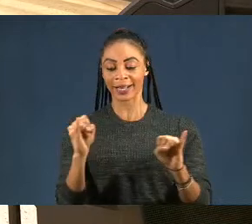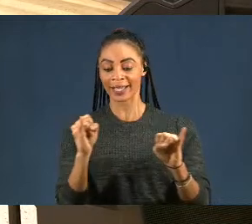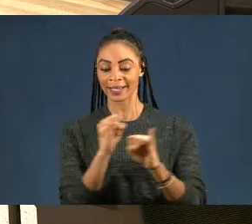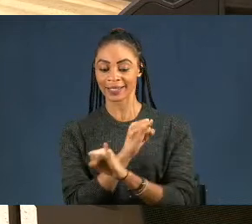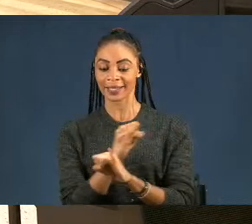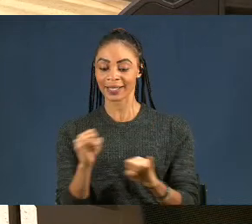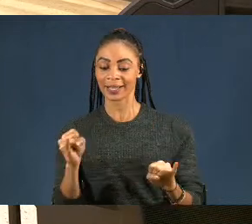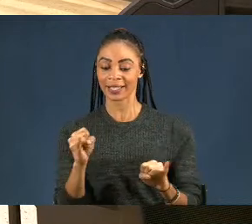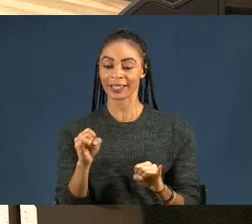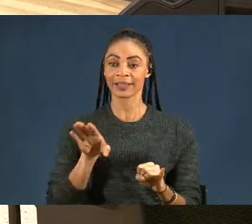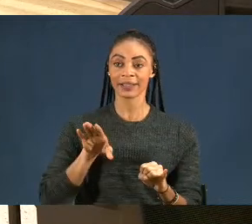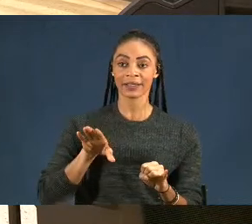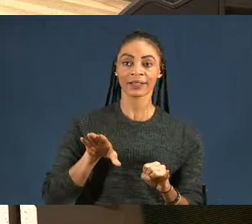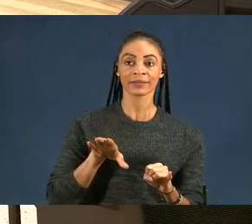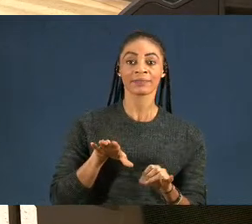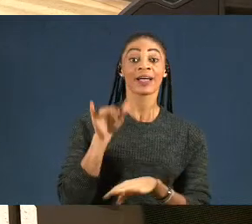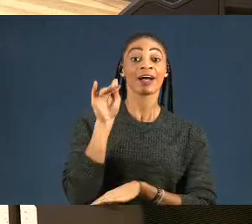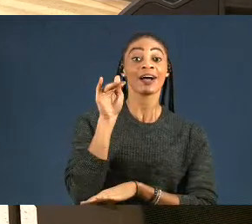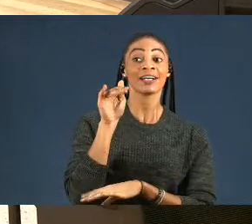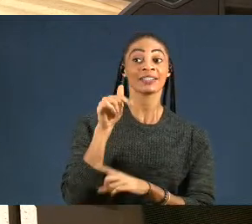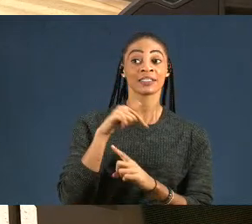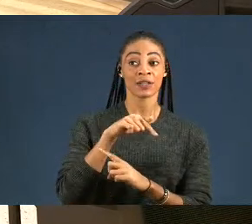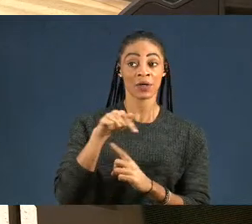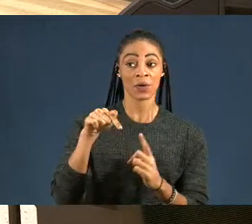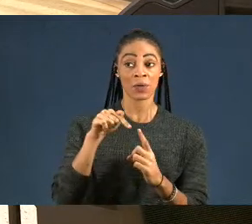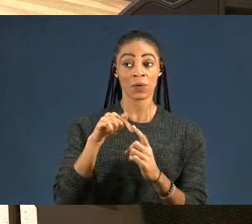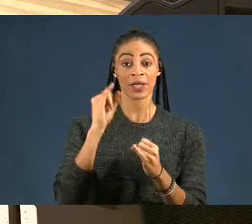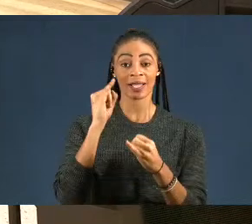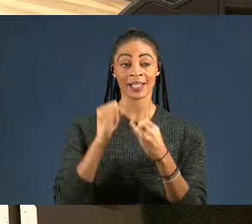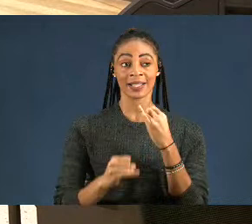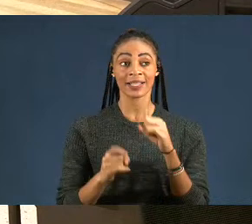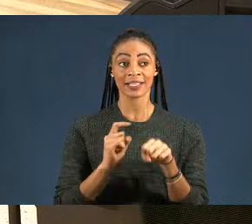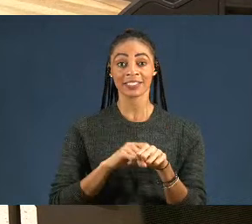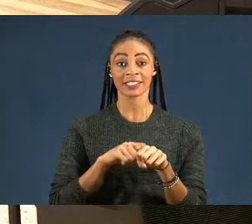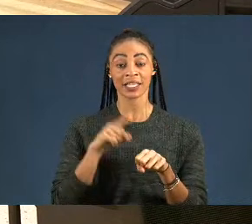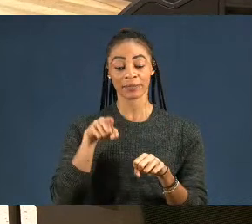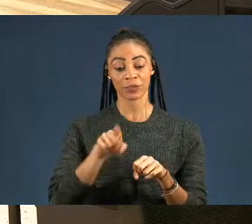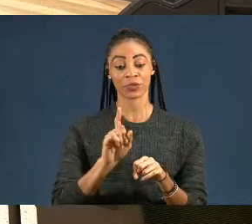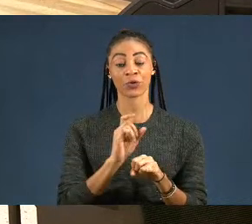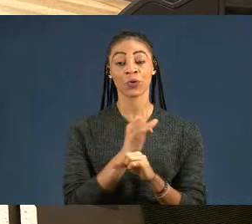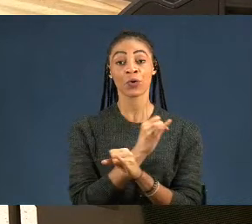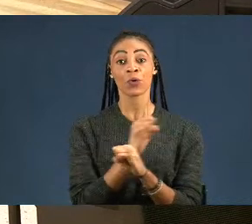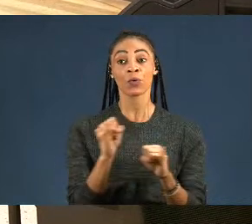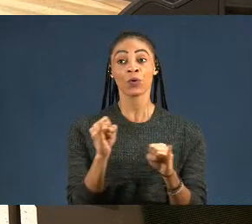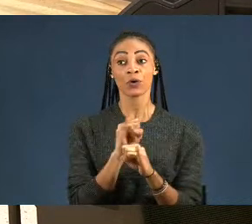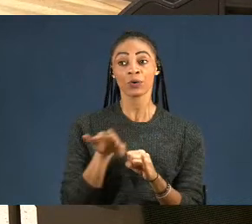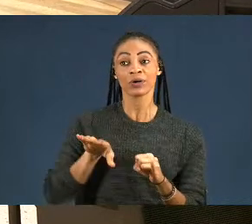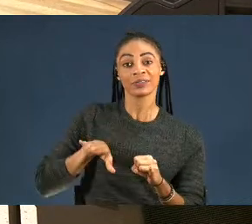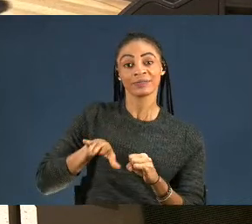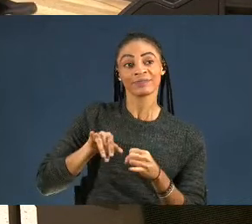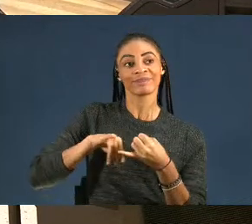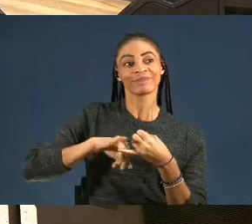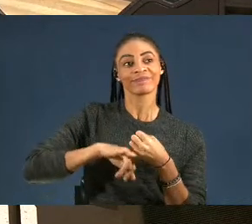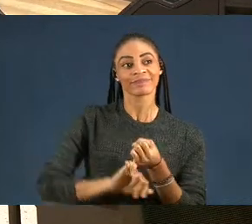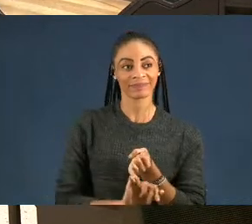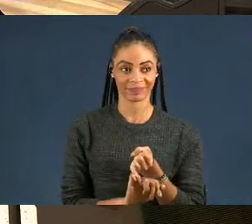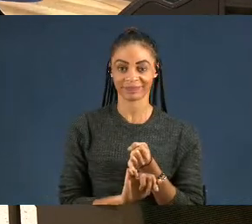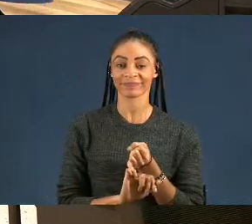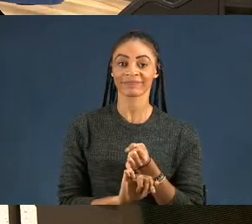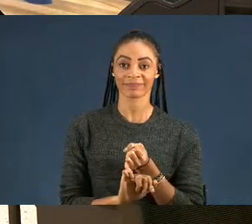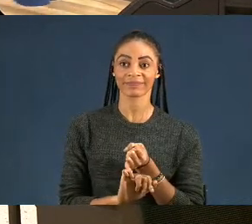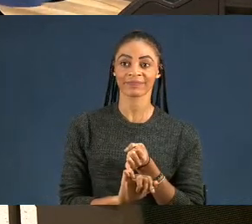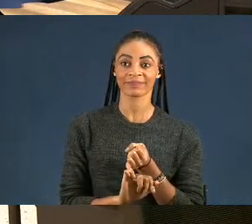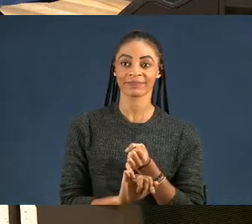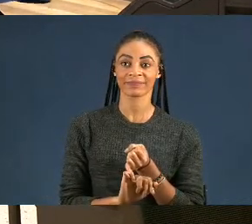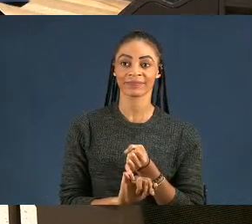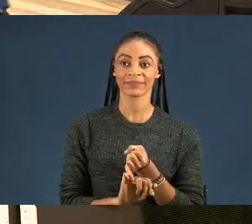last time you washed your wife? Now, some people might start getting excited. But what I mean is, when is the first time you made her